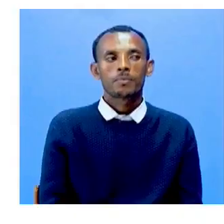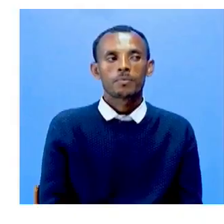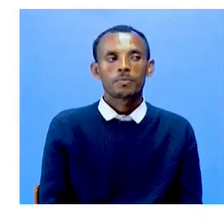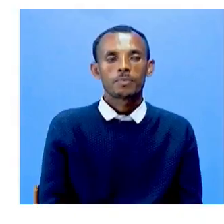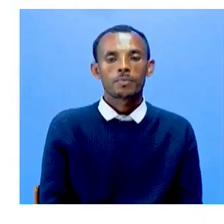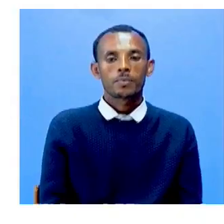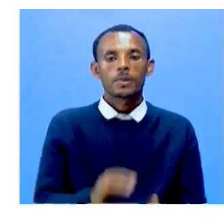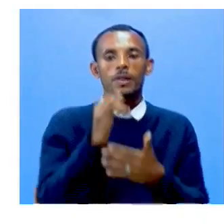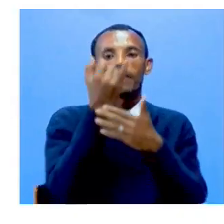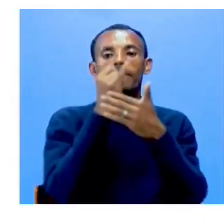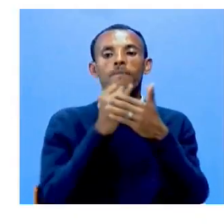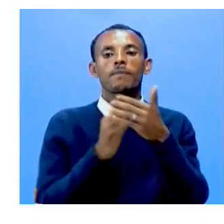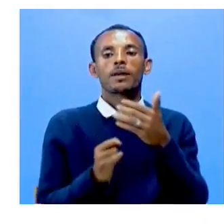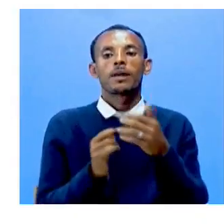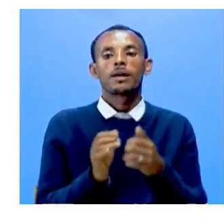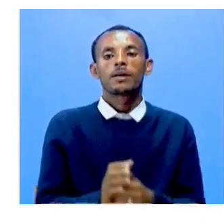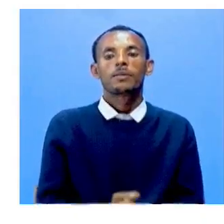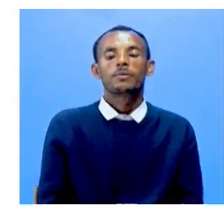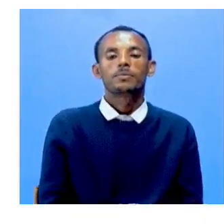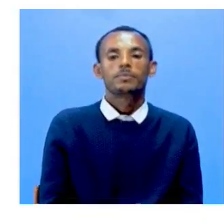figure.